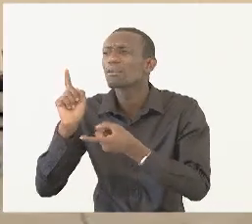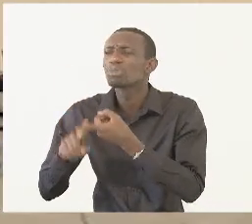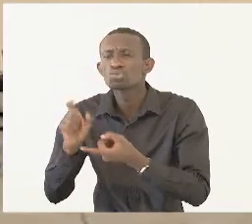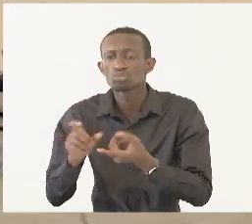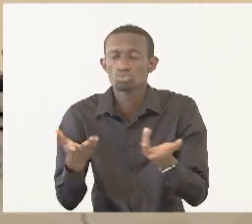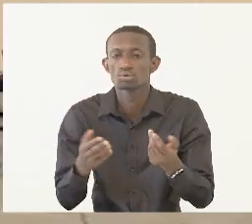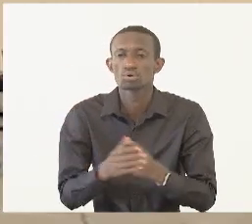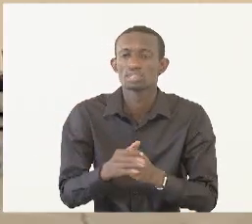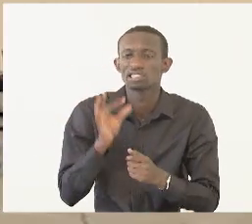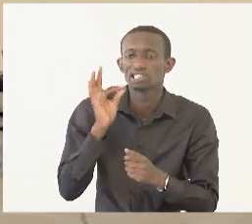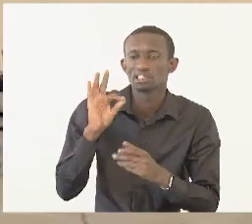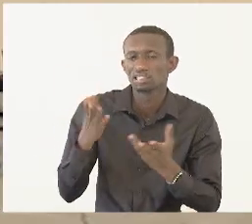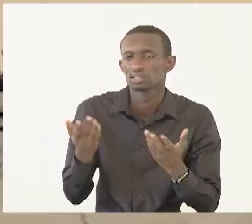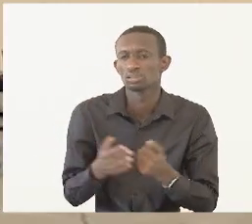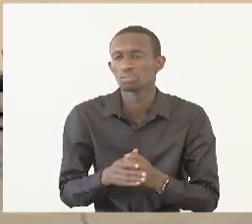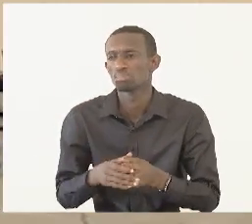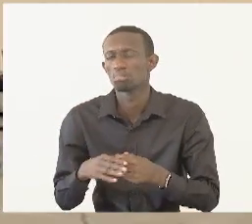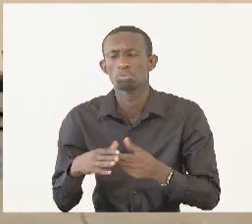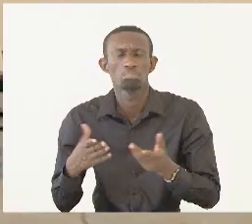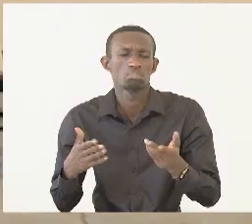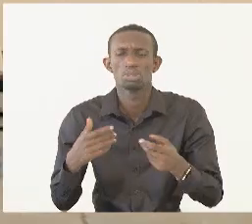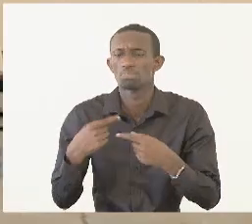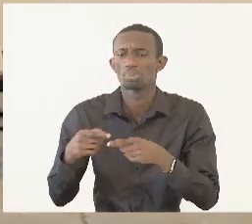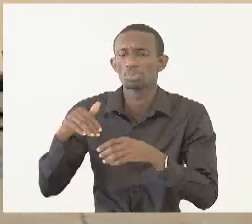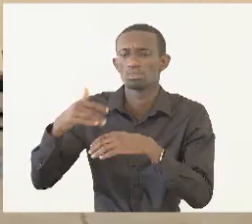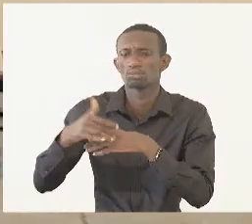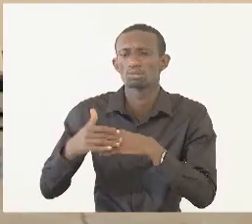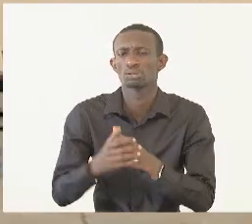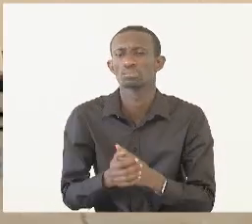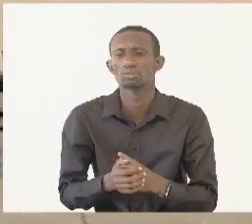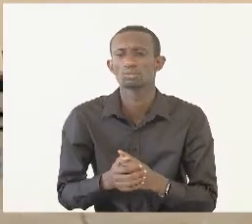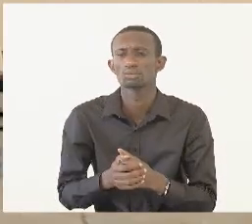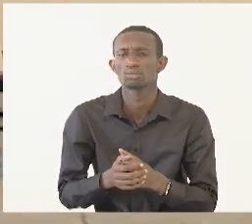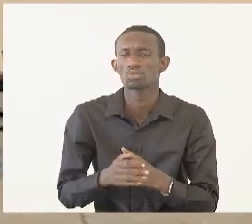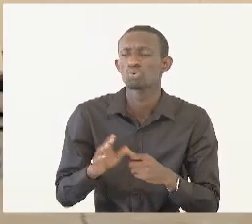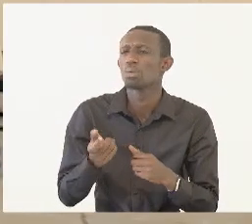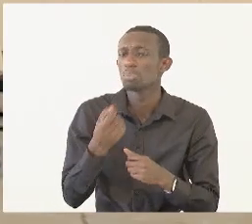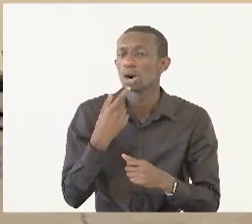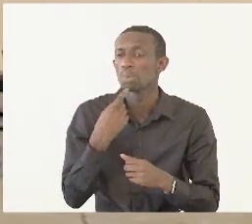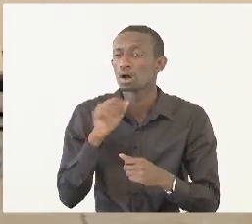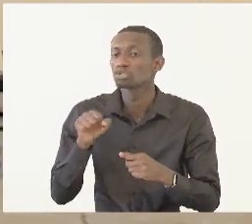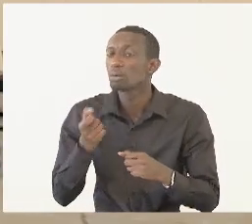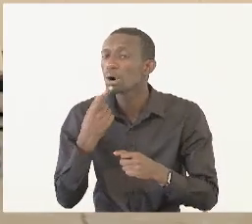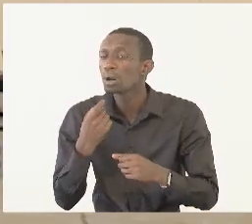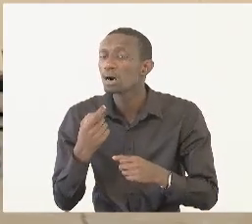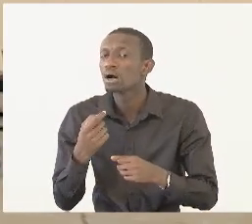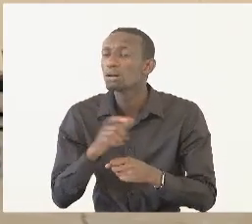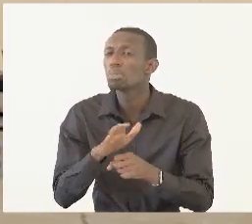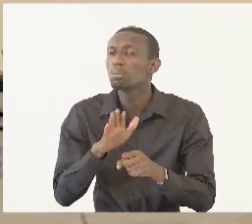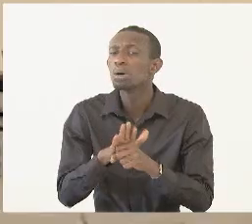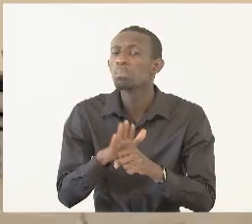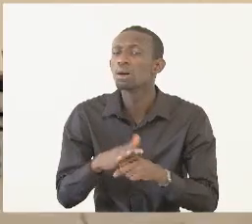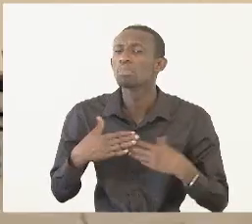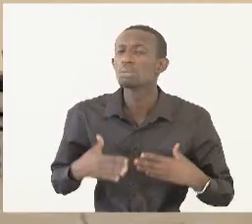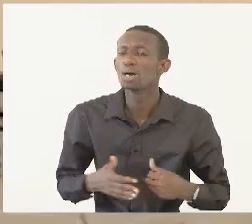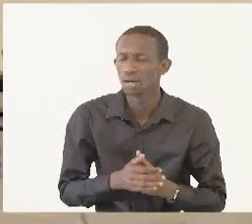the blood. These toxic substances are drugs. You can take drugs and they become too much in your body. The liver has to do